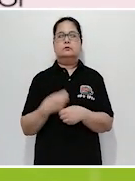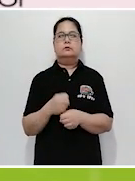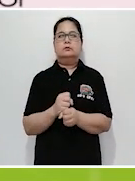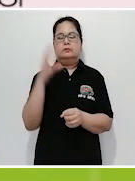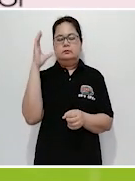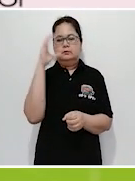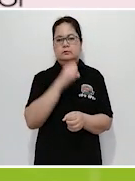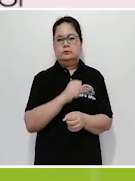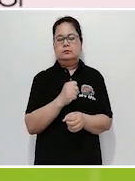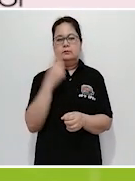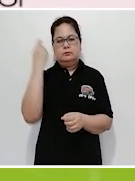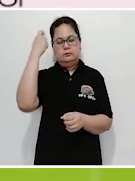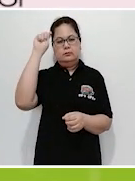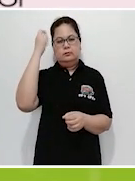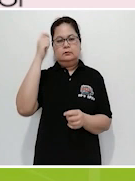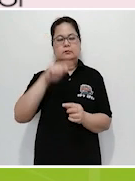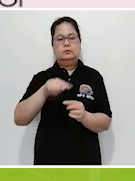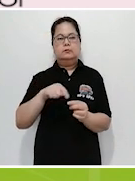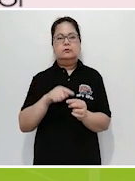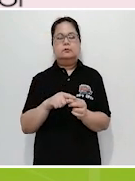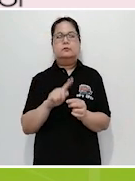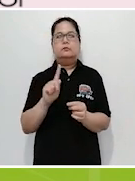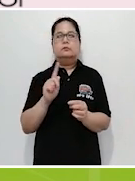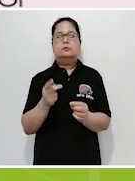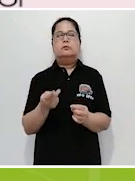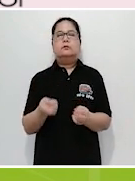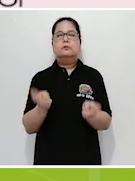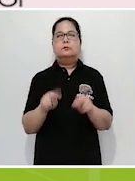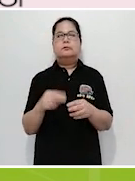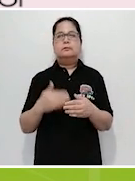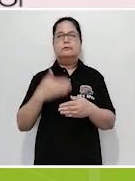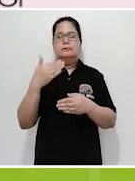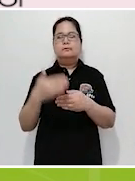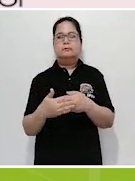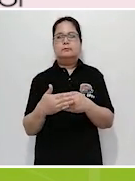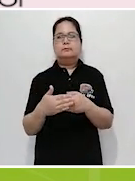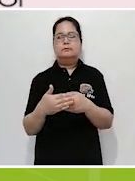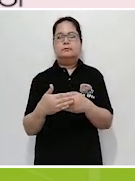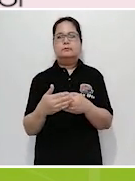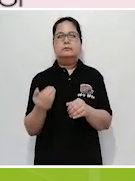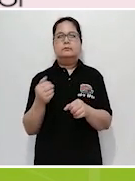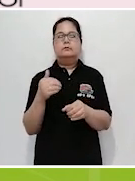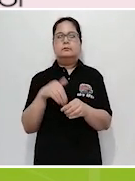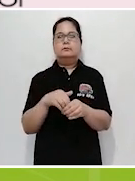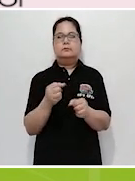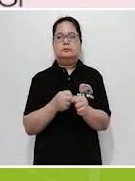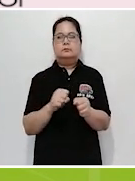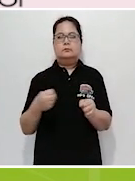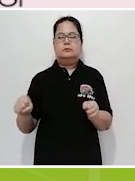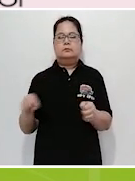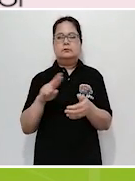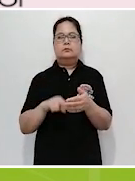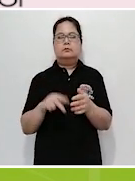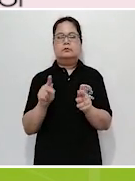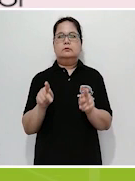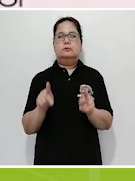Good readers make predictions by thinking about what will happen next in the